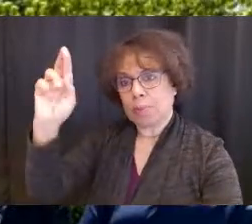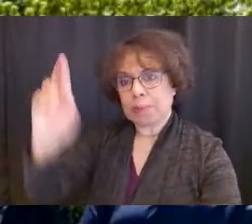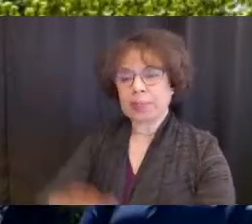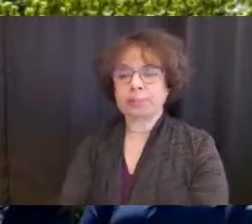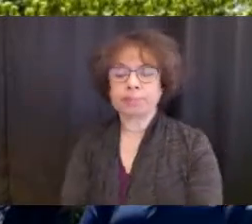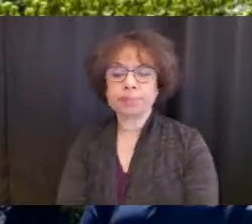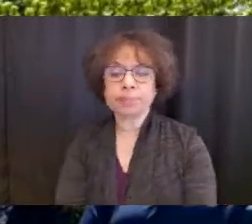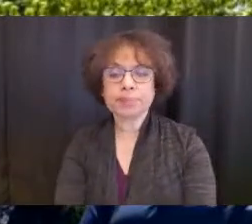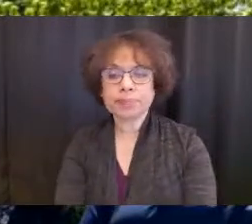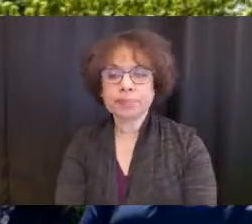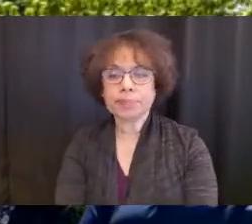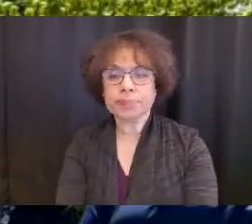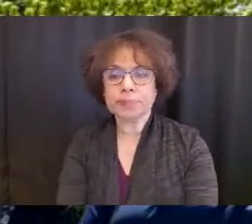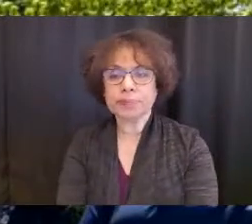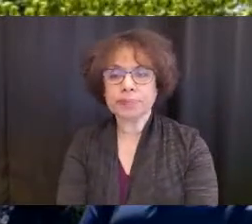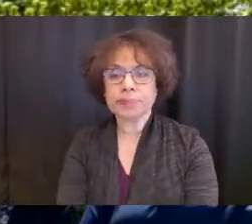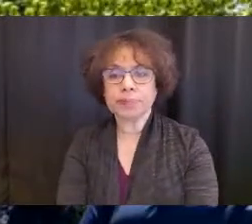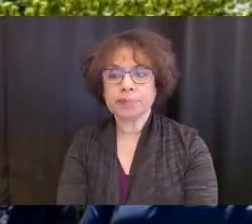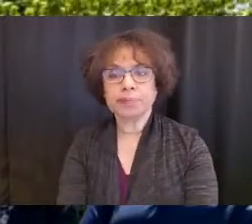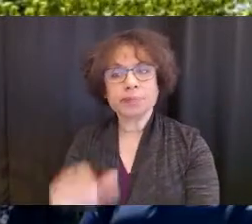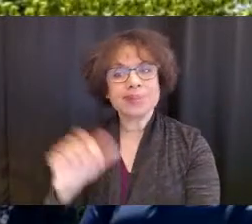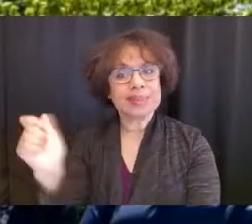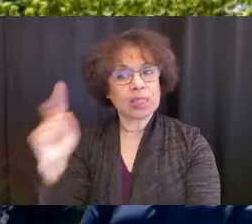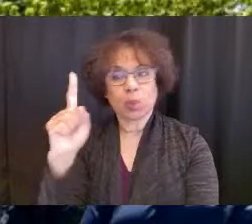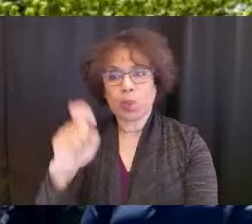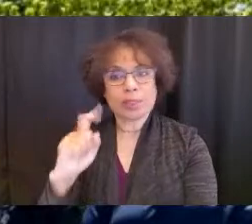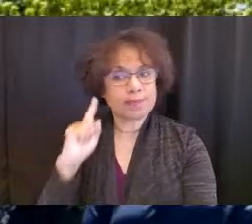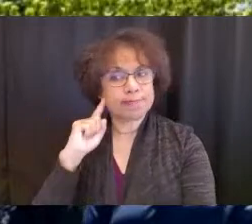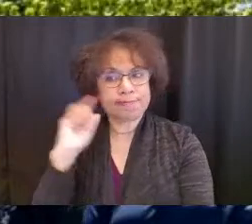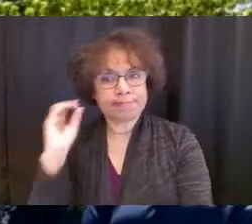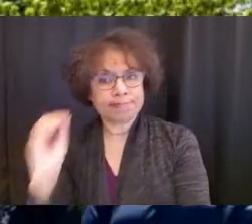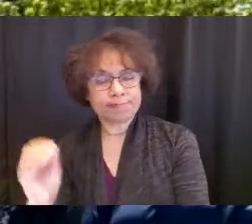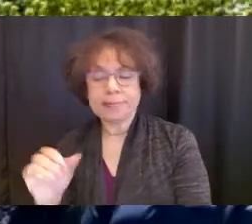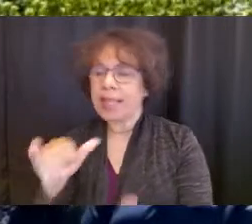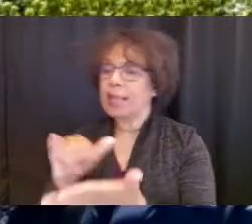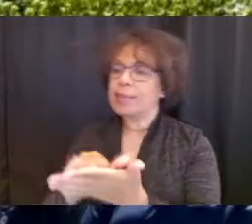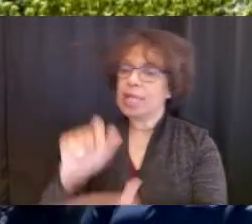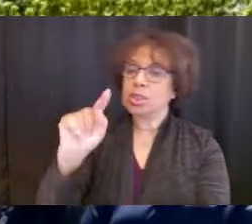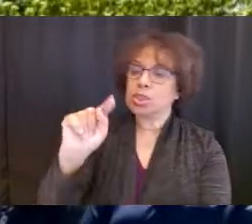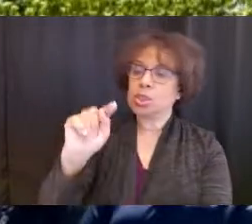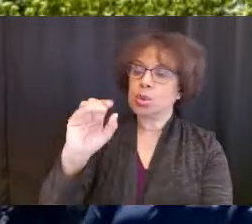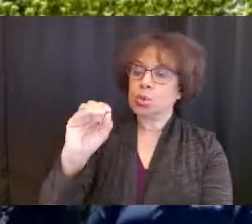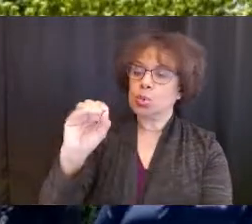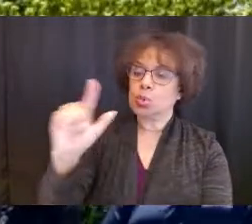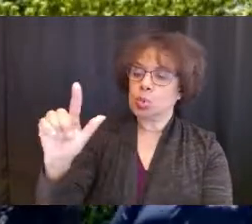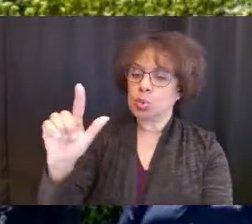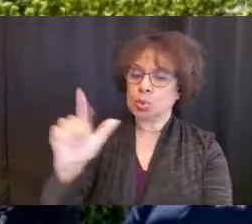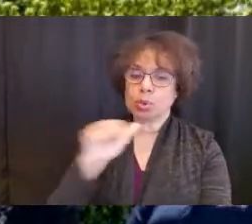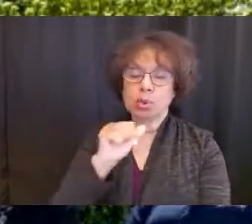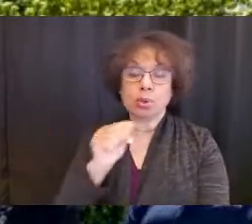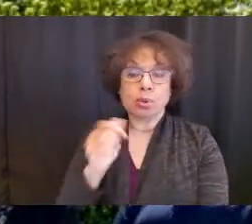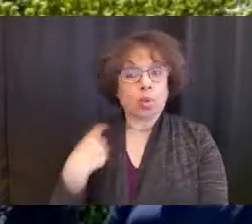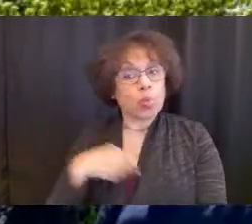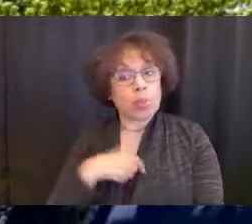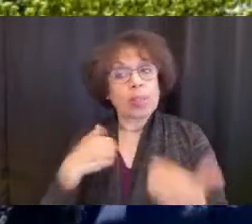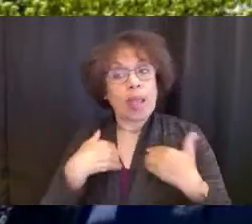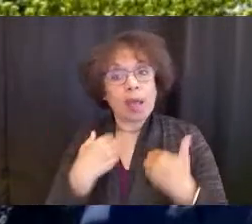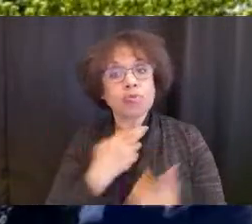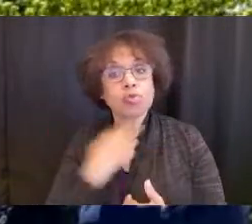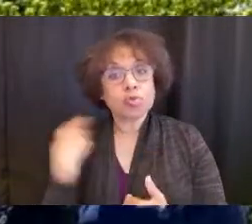I think that has remained a tool, but it is also not without risk. And what we have is a